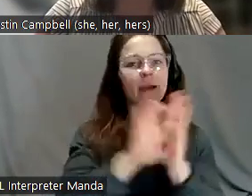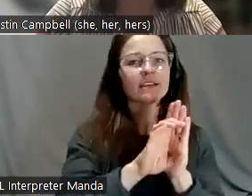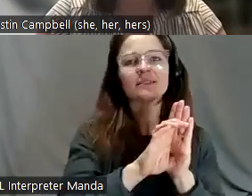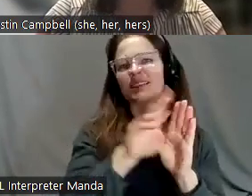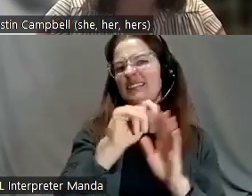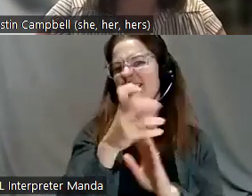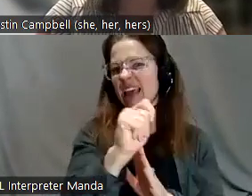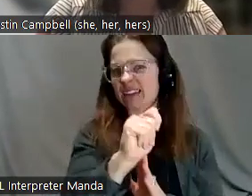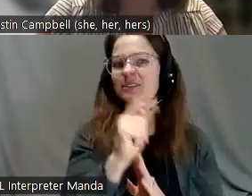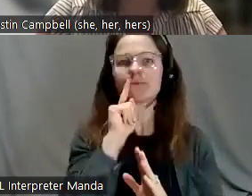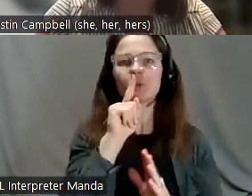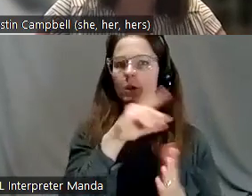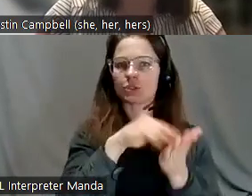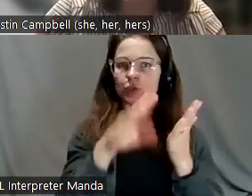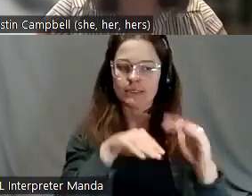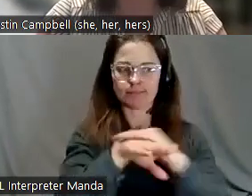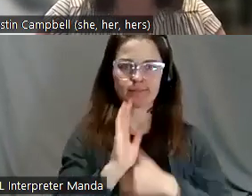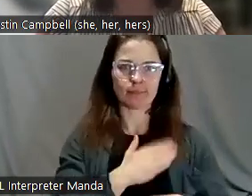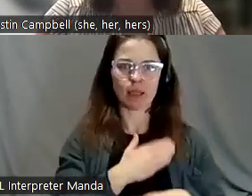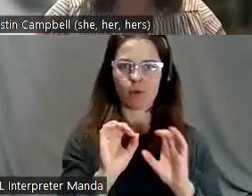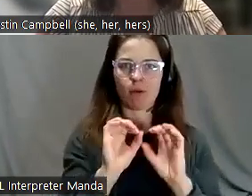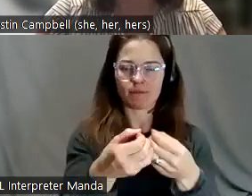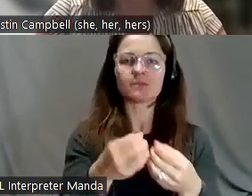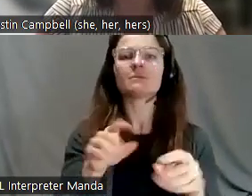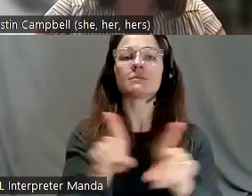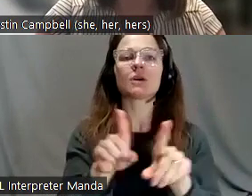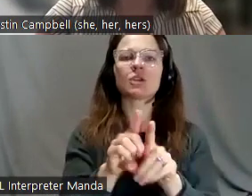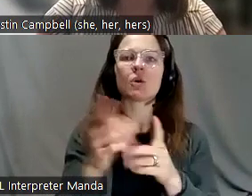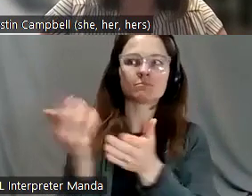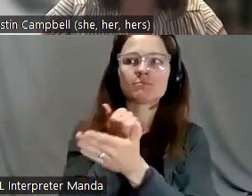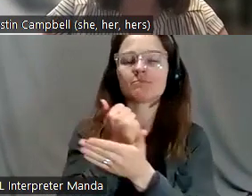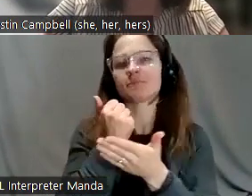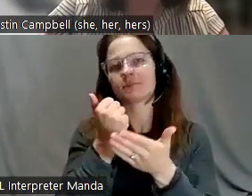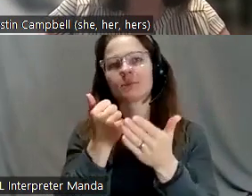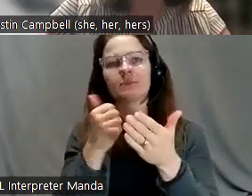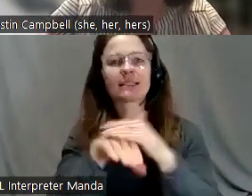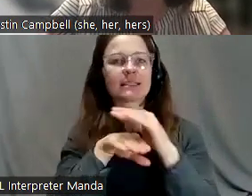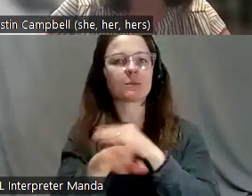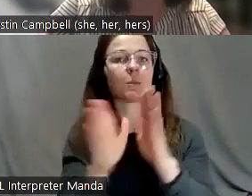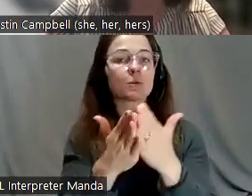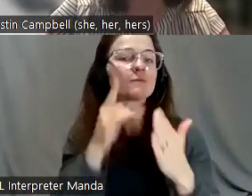also investigating accessible formatted books for all students.